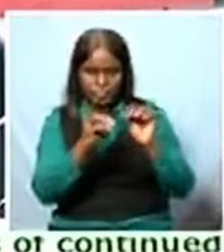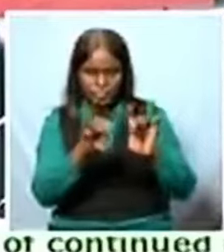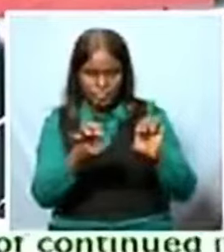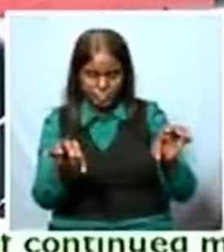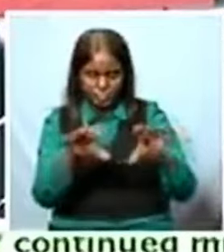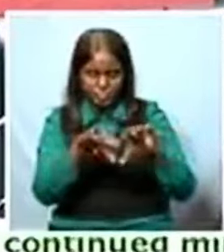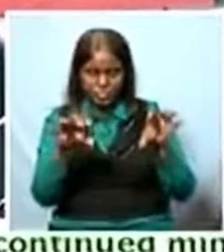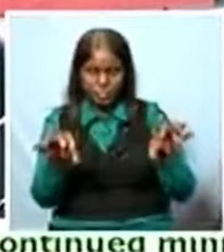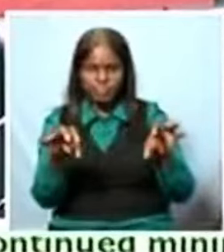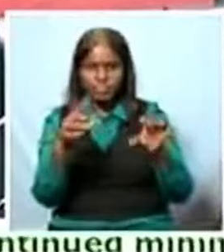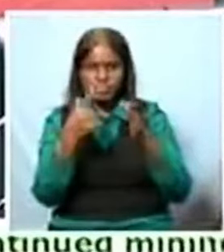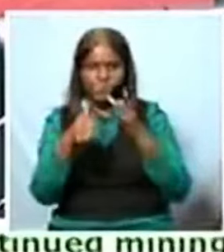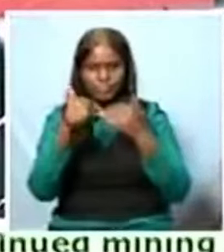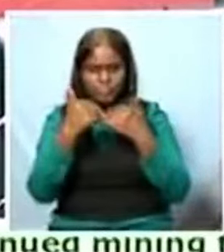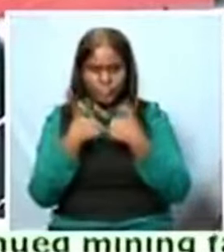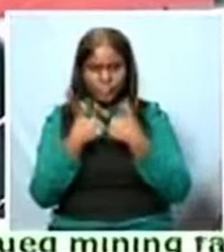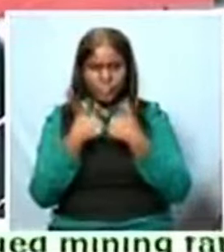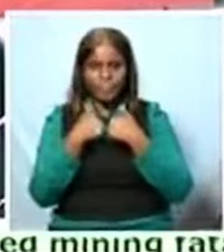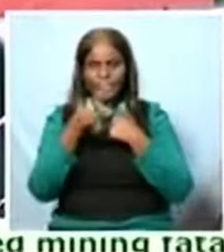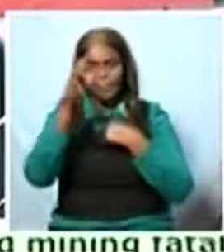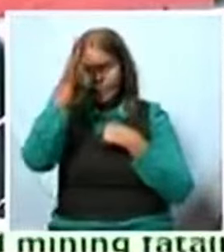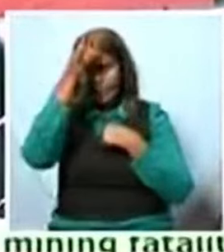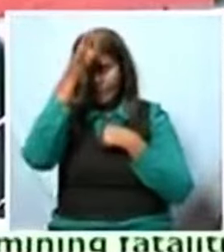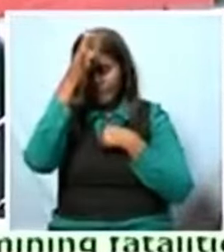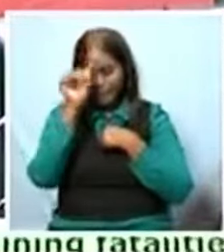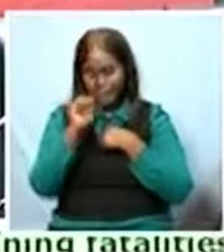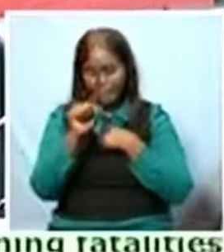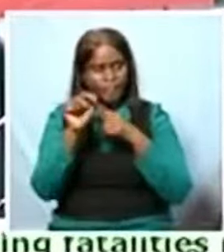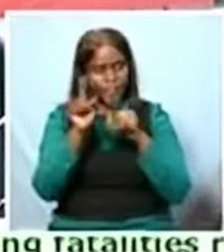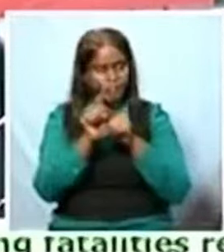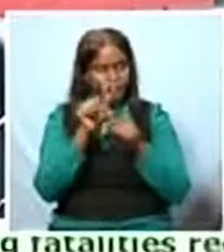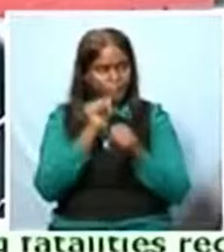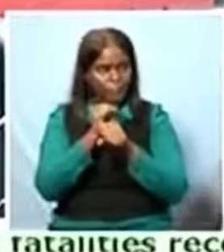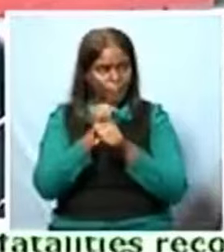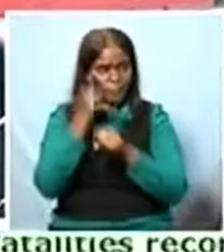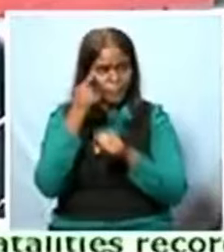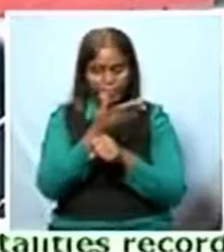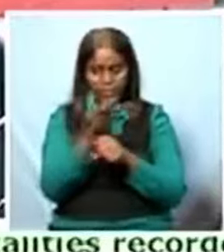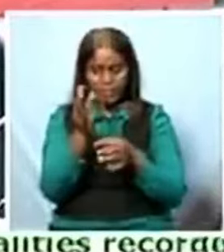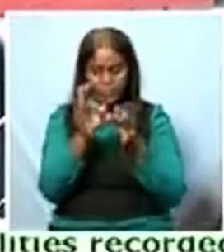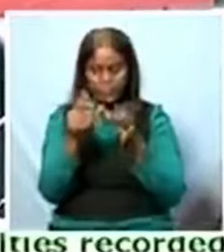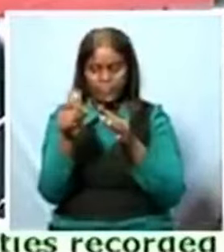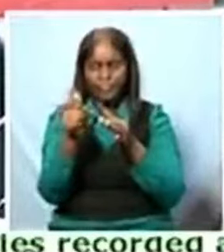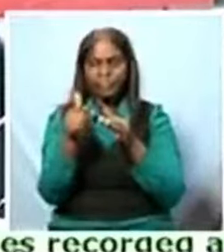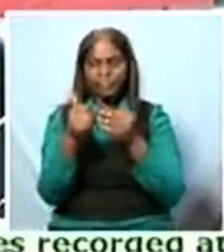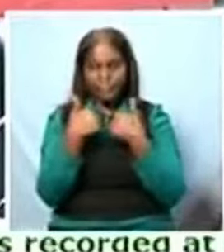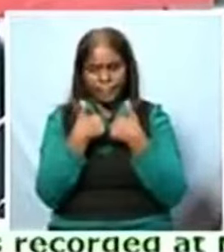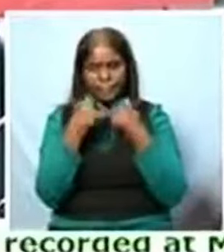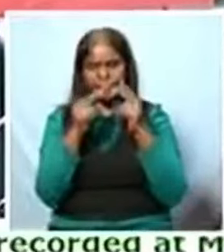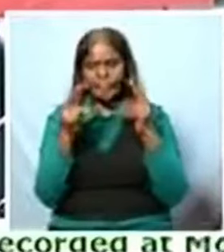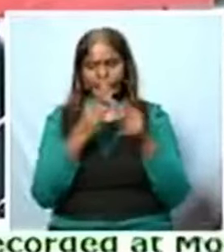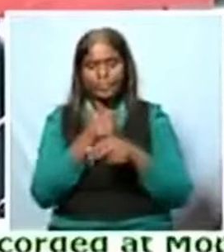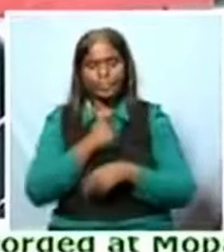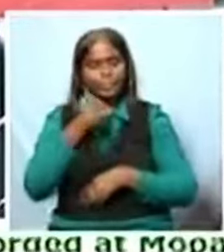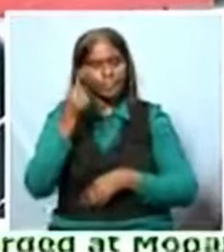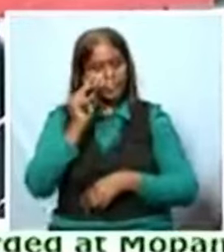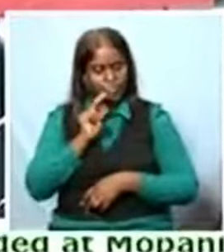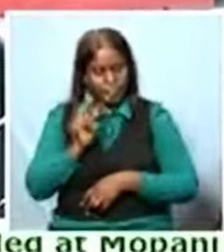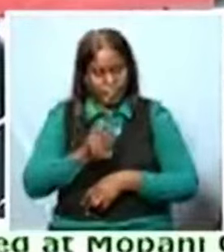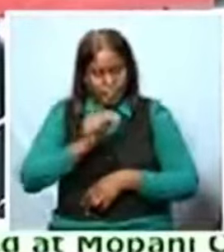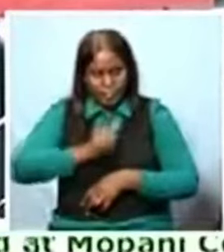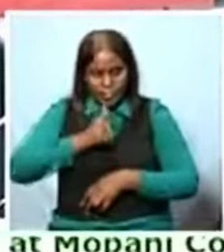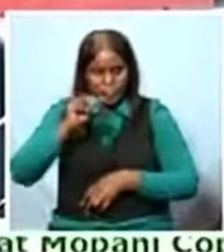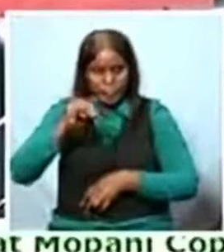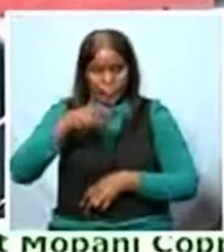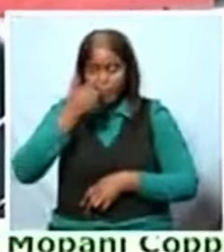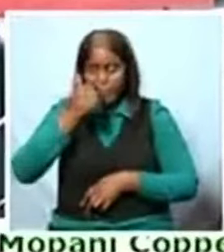that the father would have, done for them if they were alive. So I think as MPs, let's